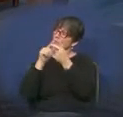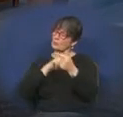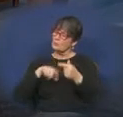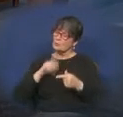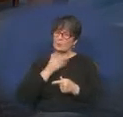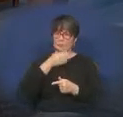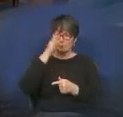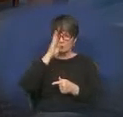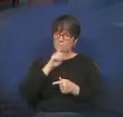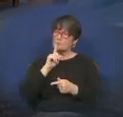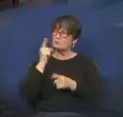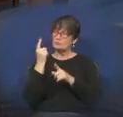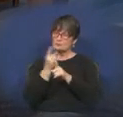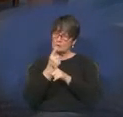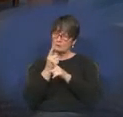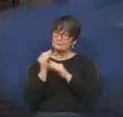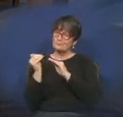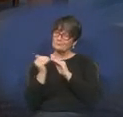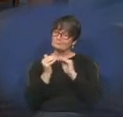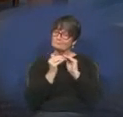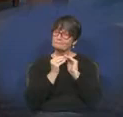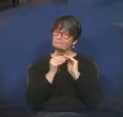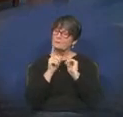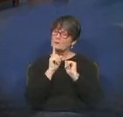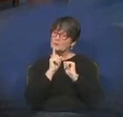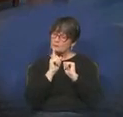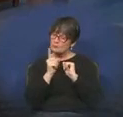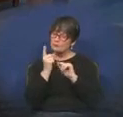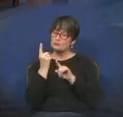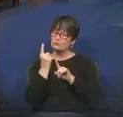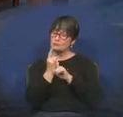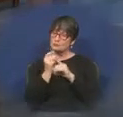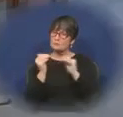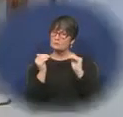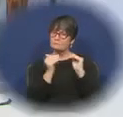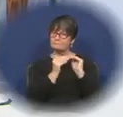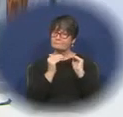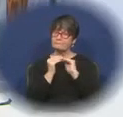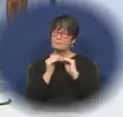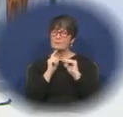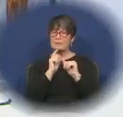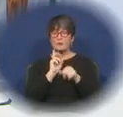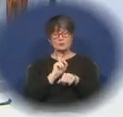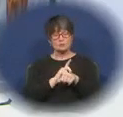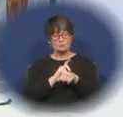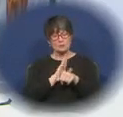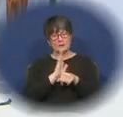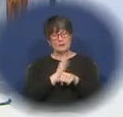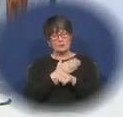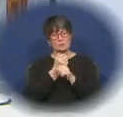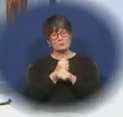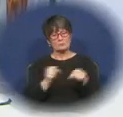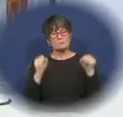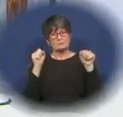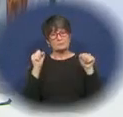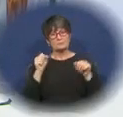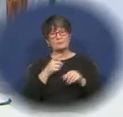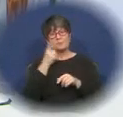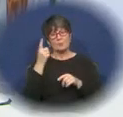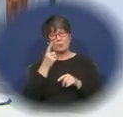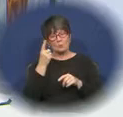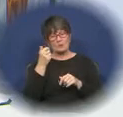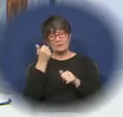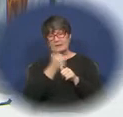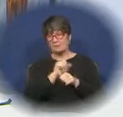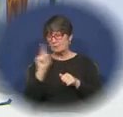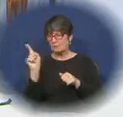Lord our God. It is right and just. It is truly right and just, our duty and our salvation, always